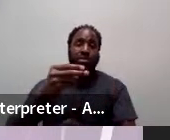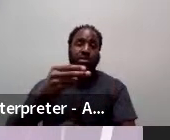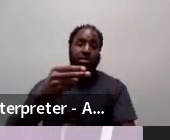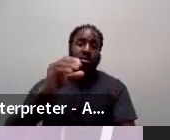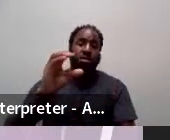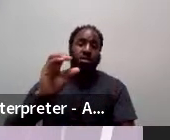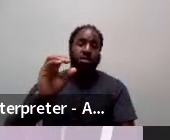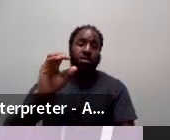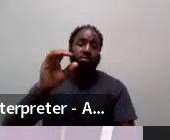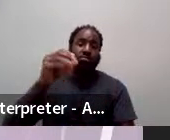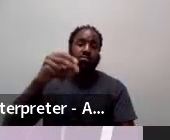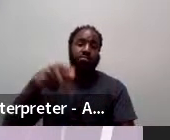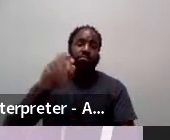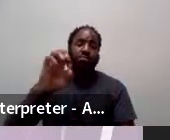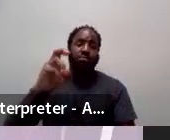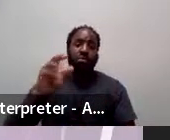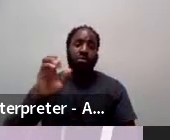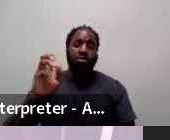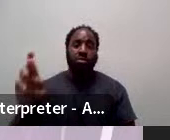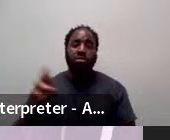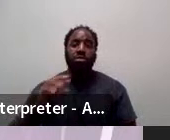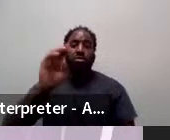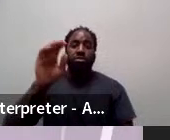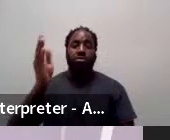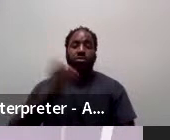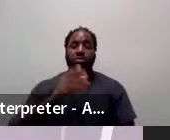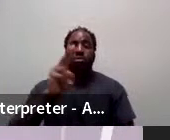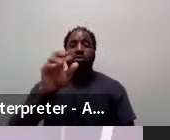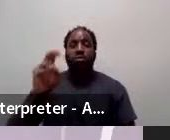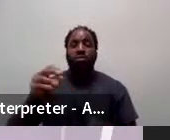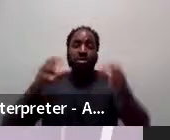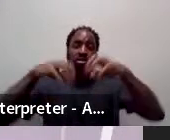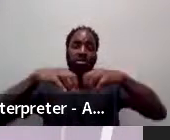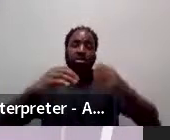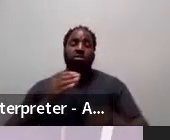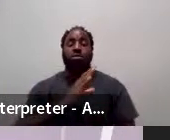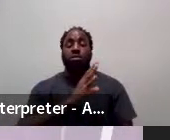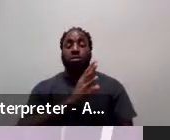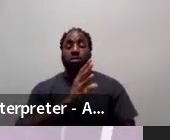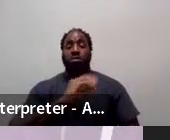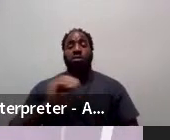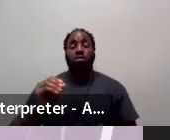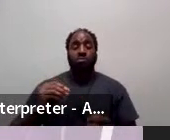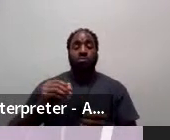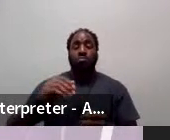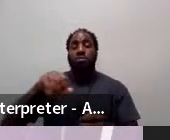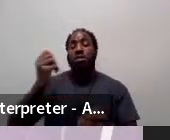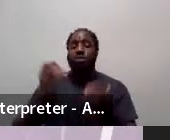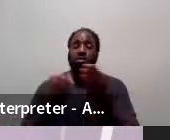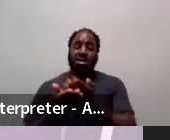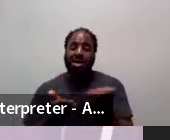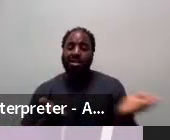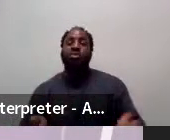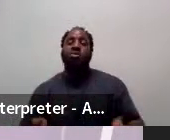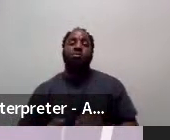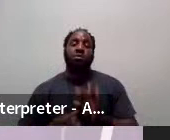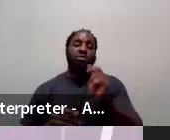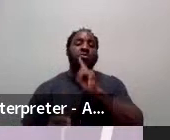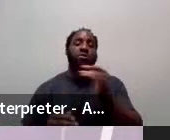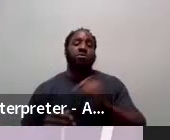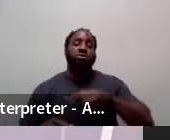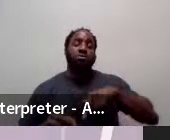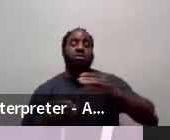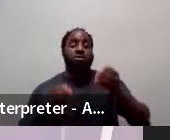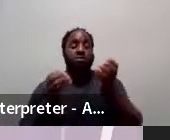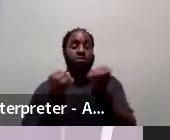the spring related to everything from public space to jobs planning and other items. And really we'll be